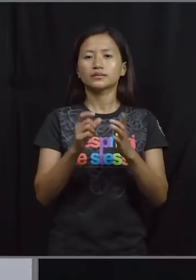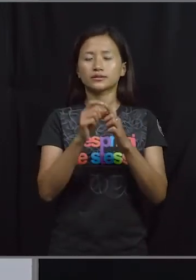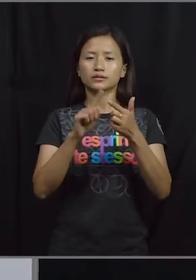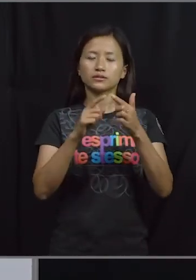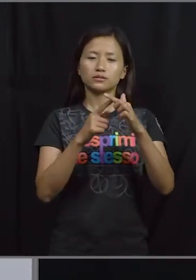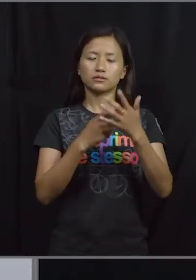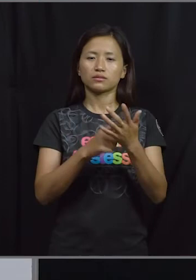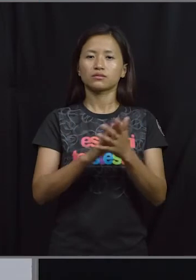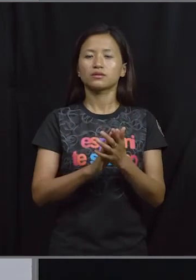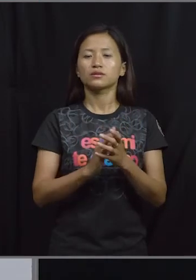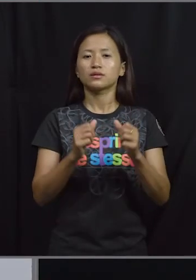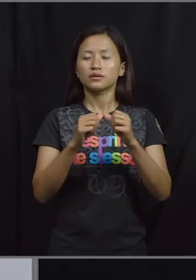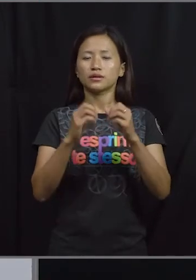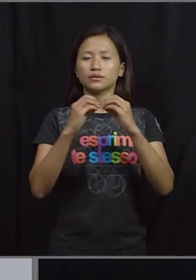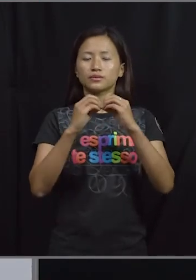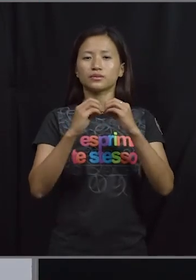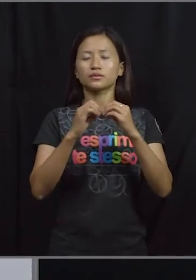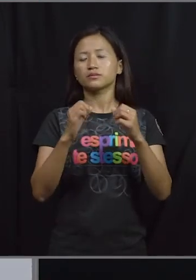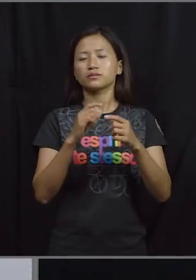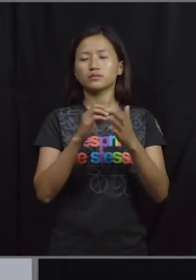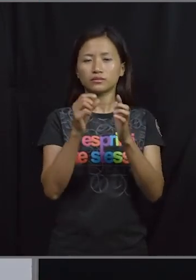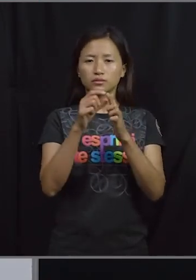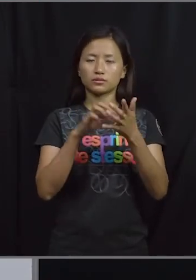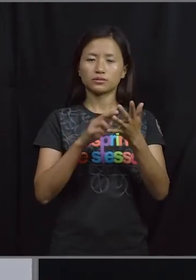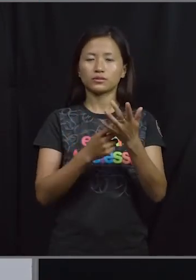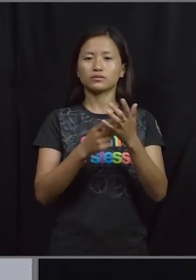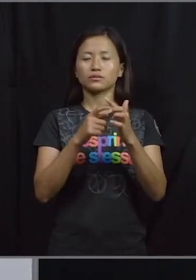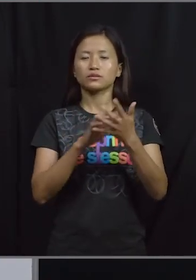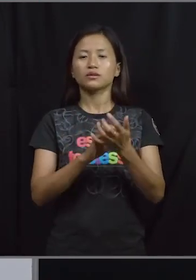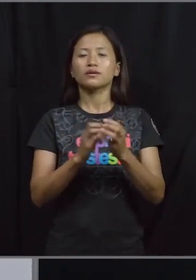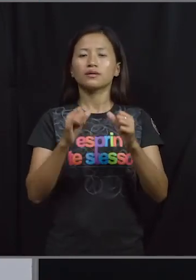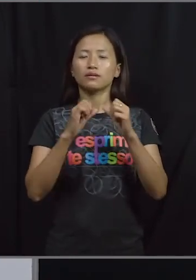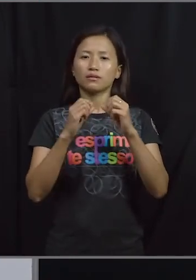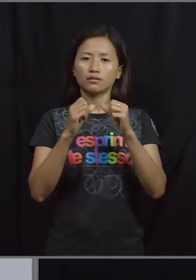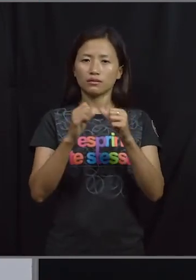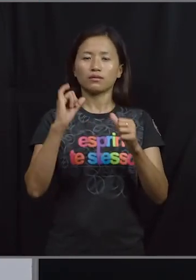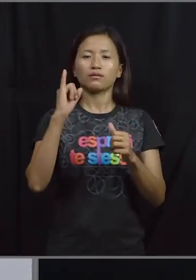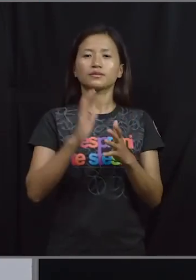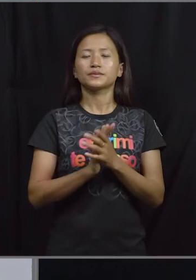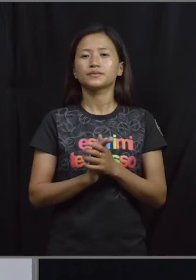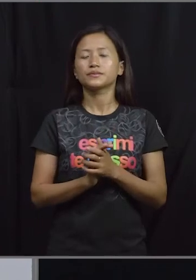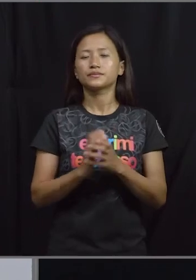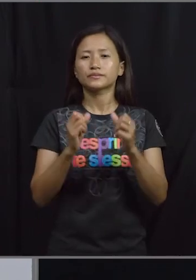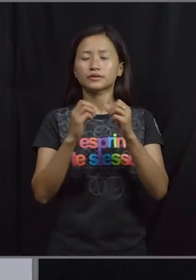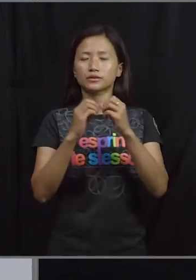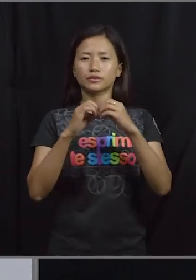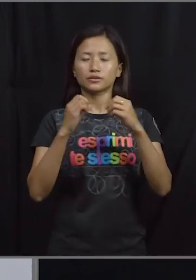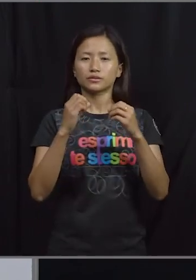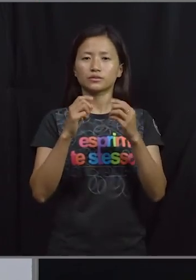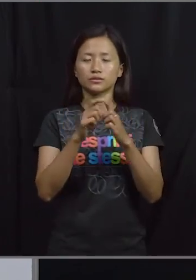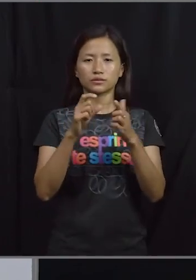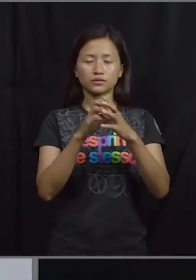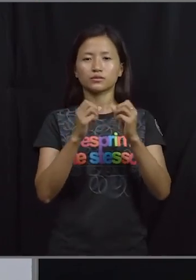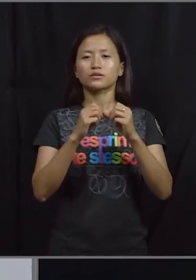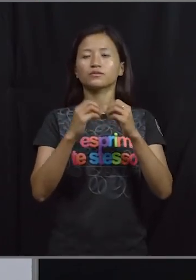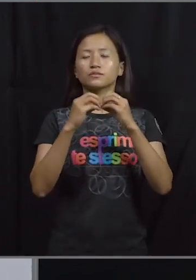one. Determinant of AB equal to determinant of I, right? Then this can be written as determinant of A into determinant of B, that is equal to